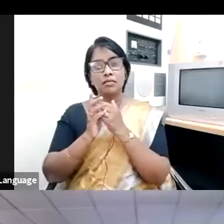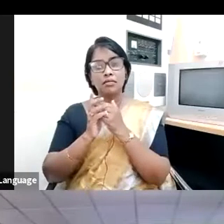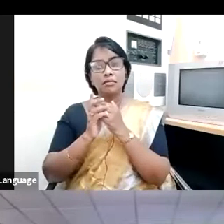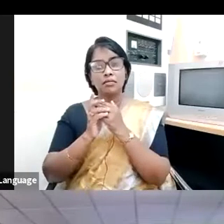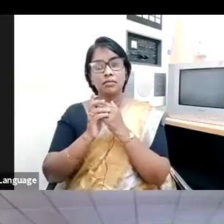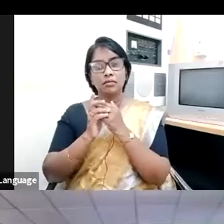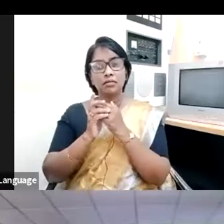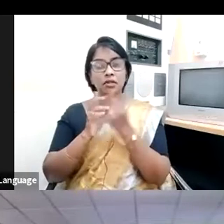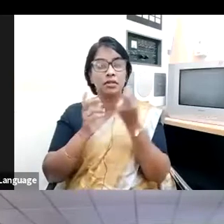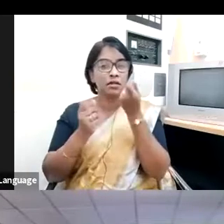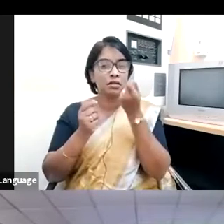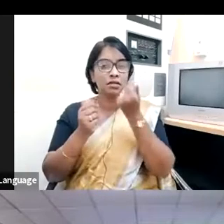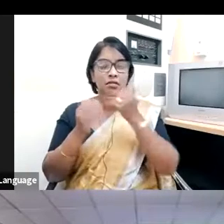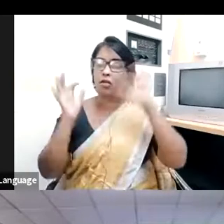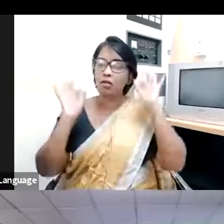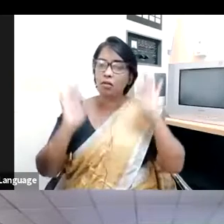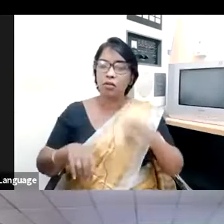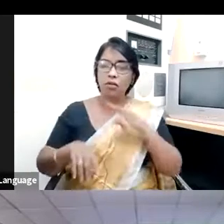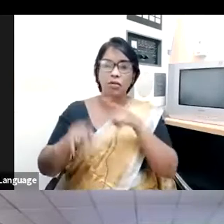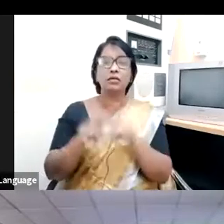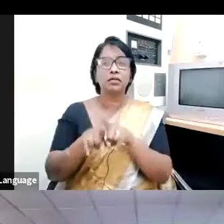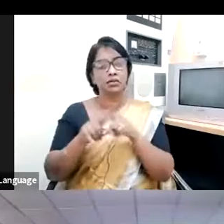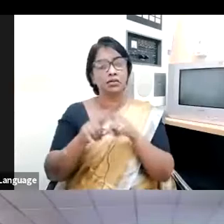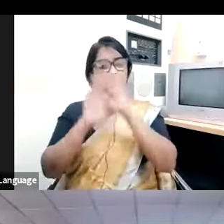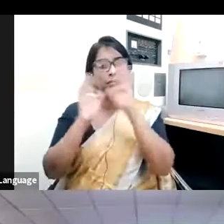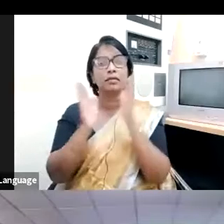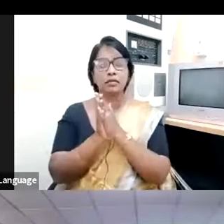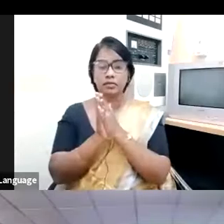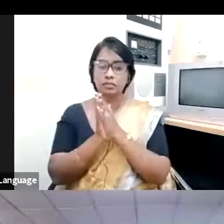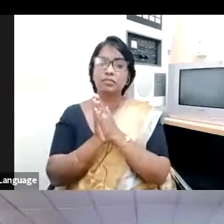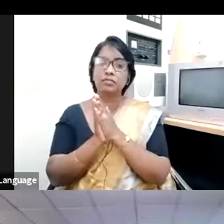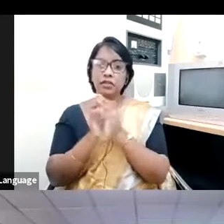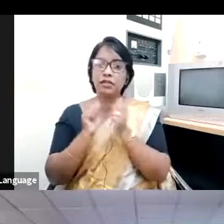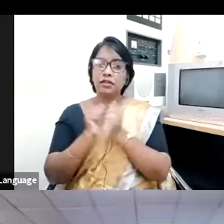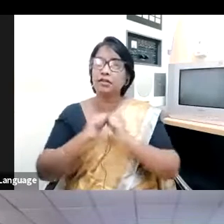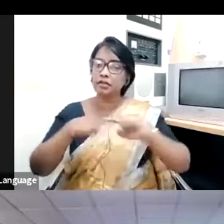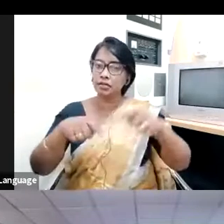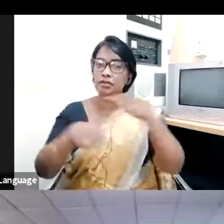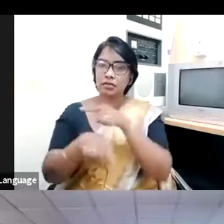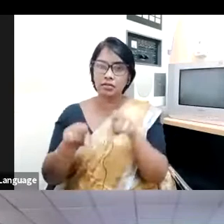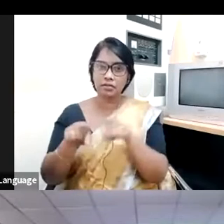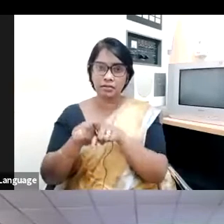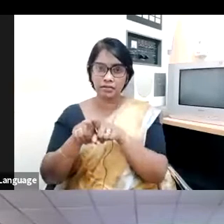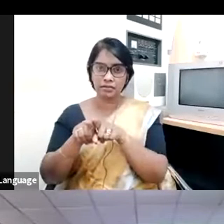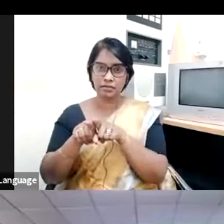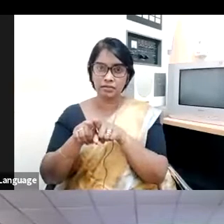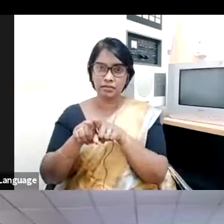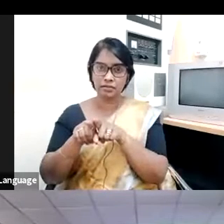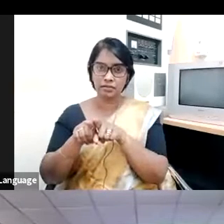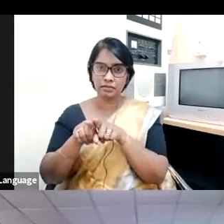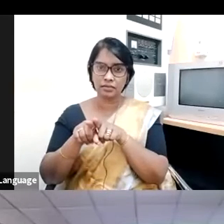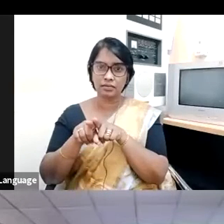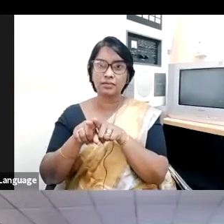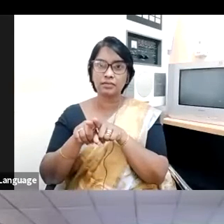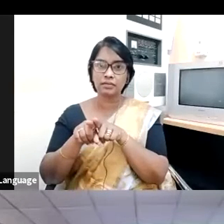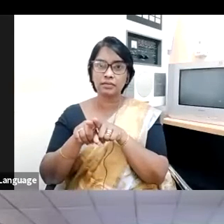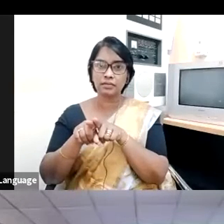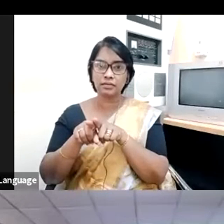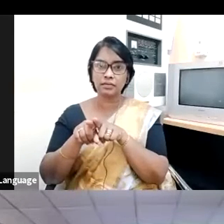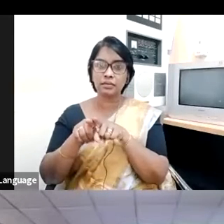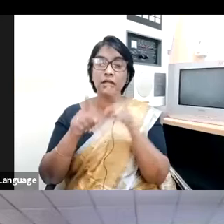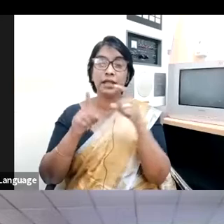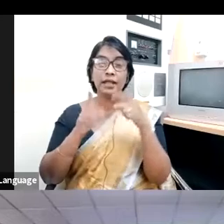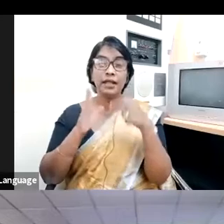be wiped out when 54 to 67 trillion dollars of the world GDP of $90